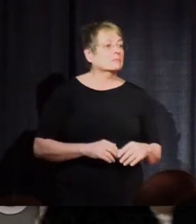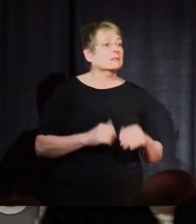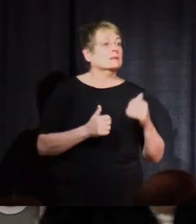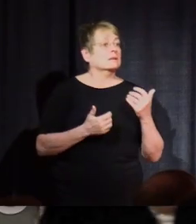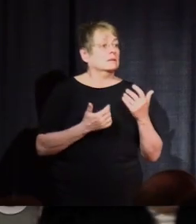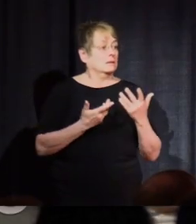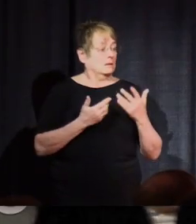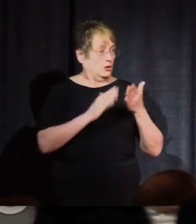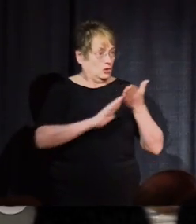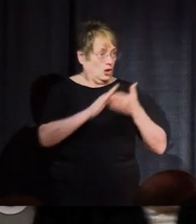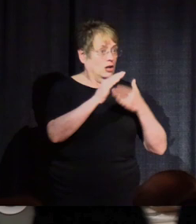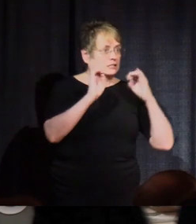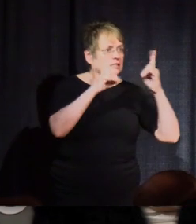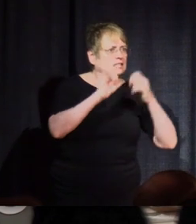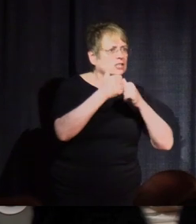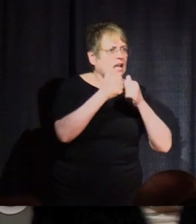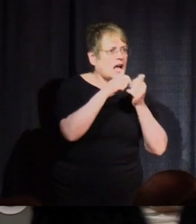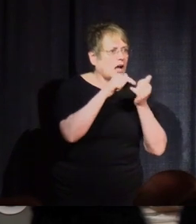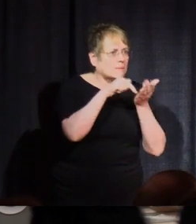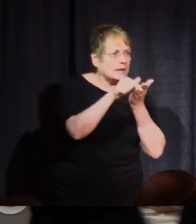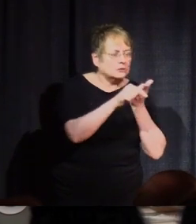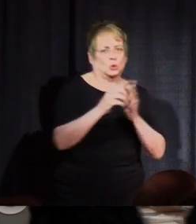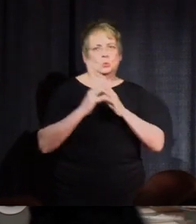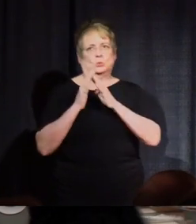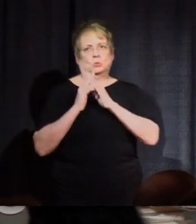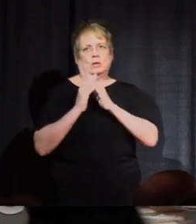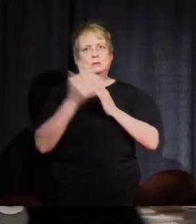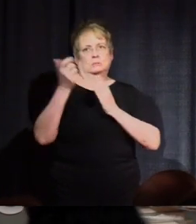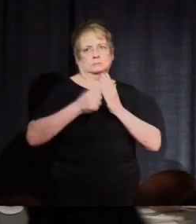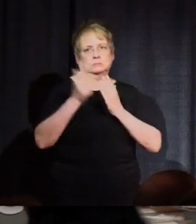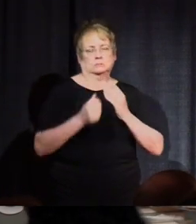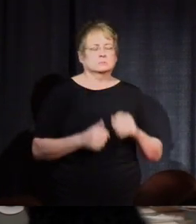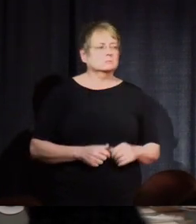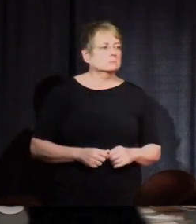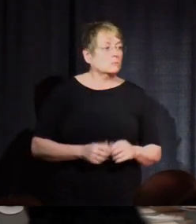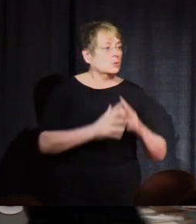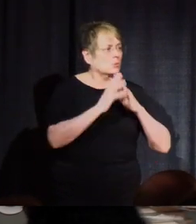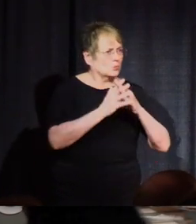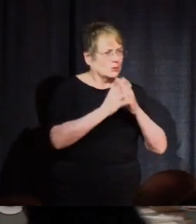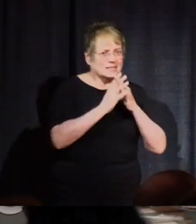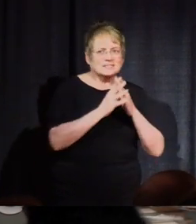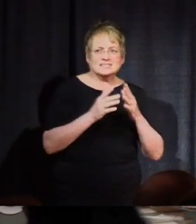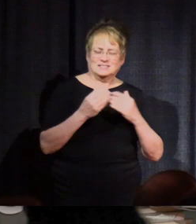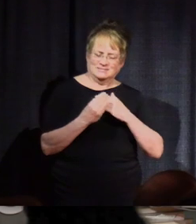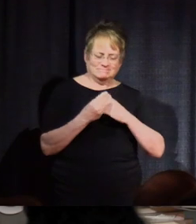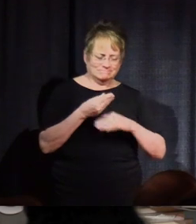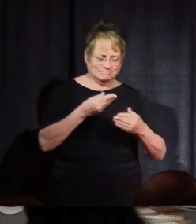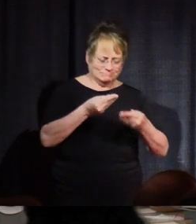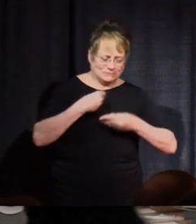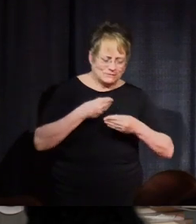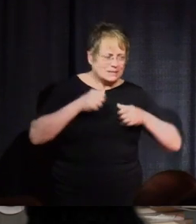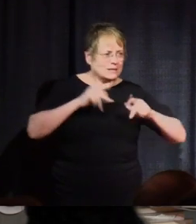most of my college education was paid through the wrestling and wrestling gave me the opportunity to challenge